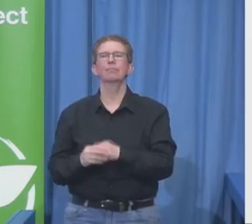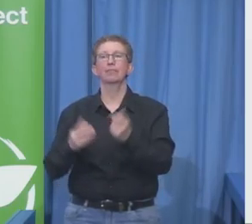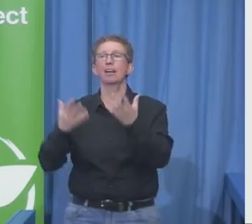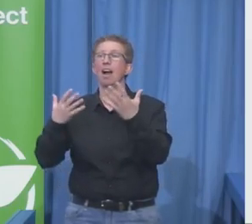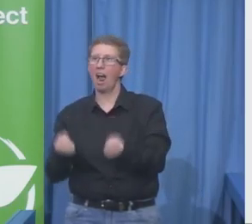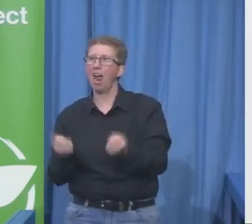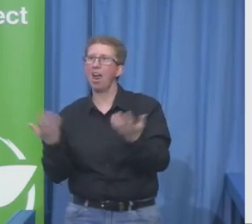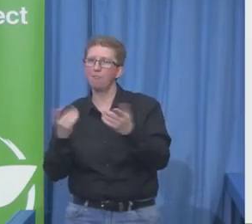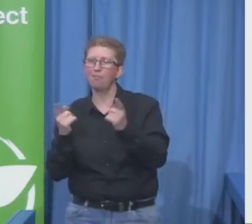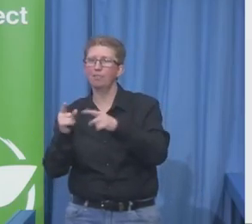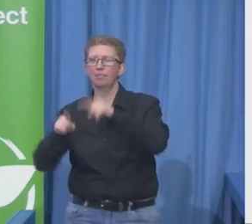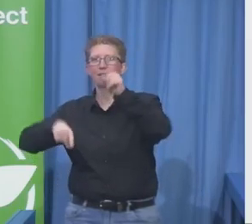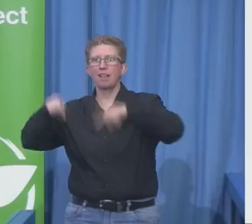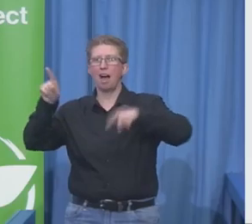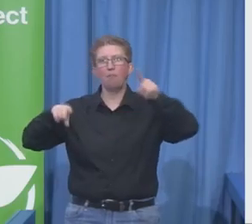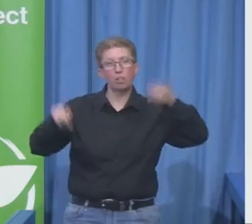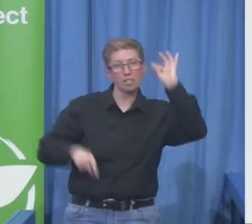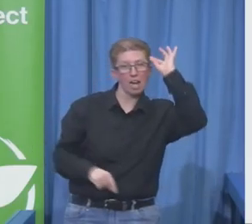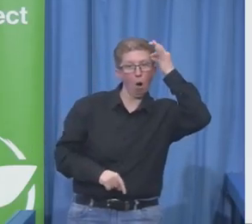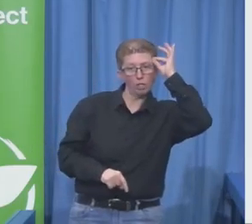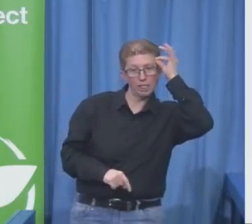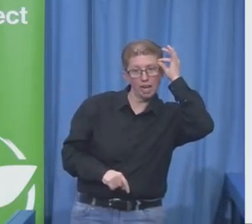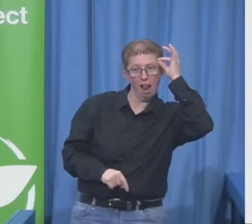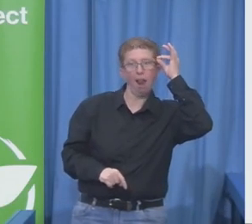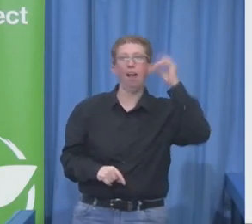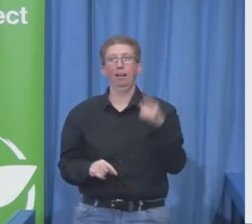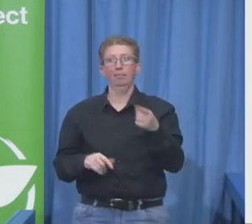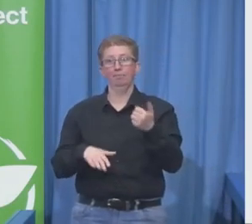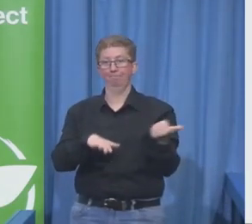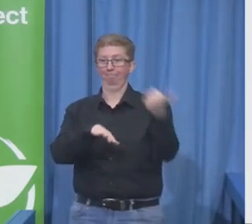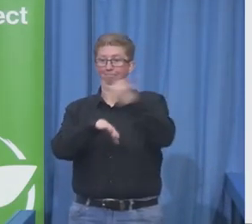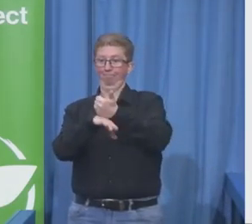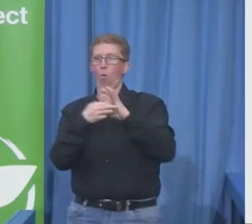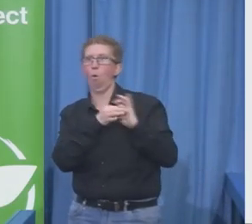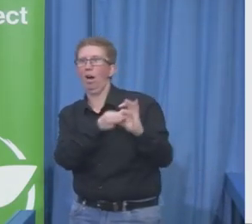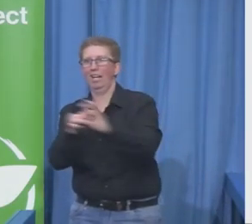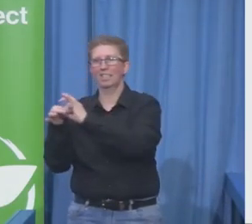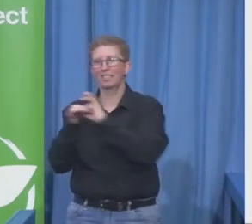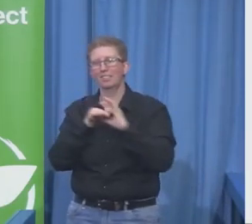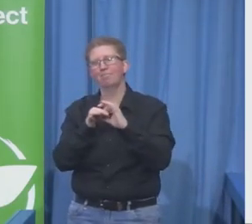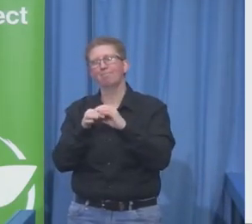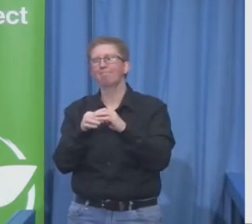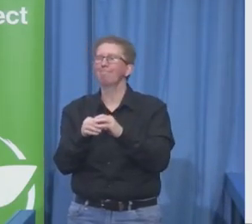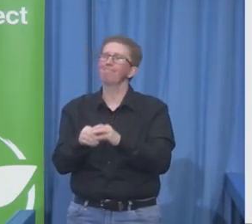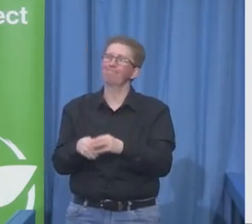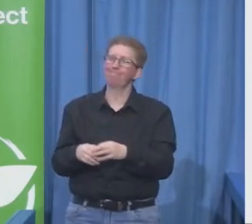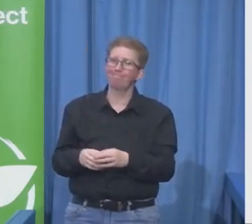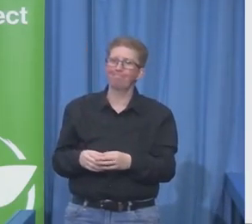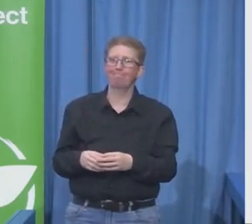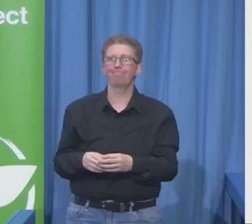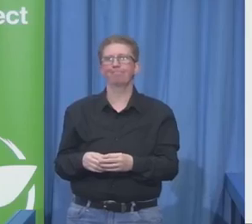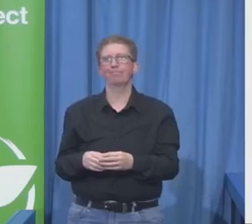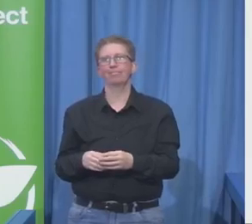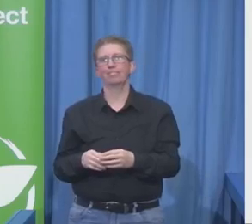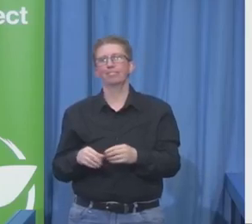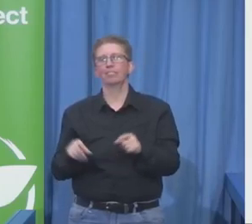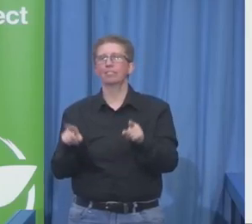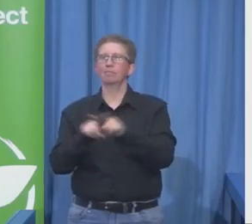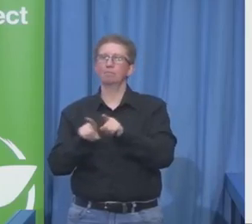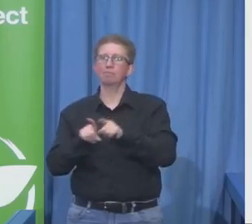organization, the CHRO, the chief legal officer, all are part of the diversity